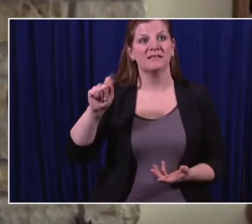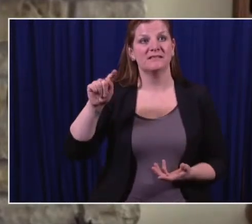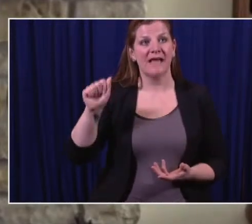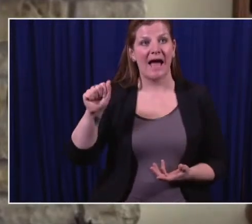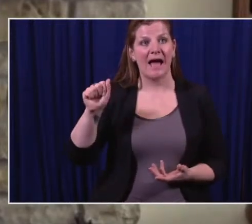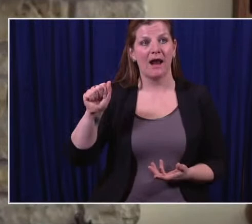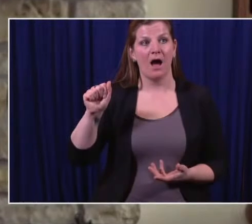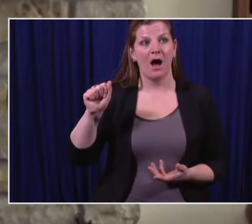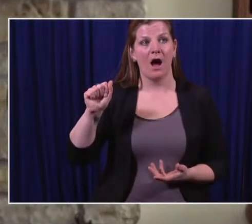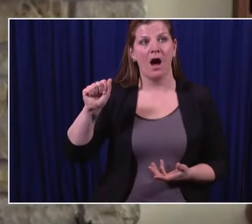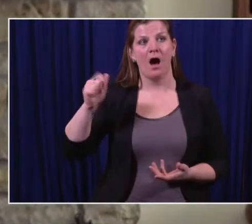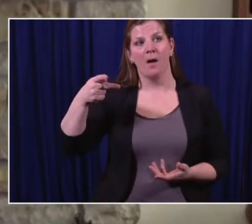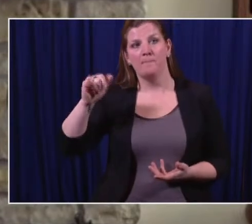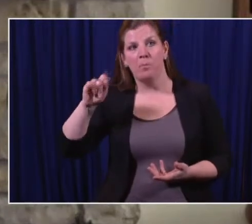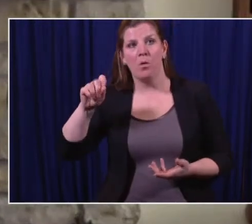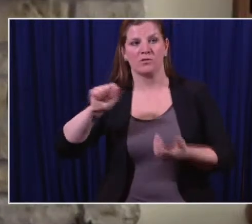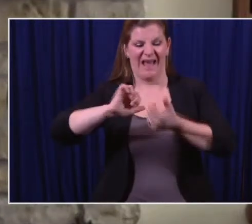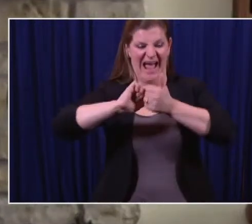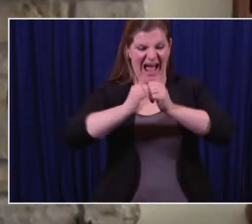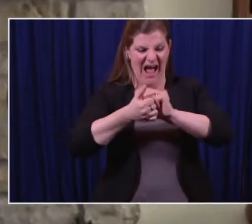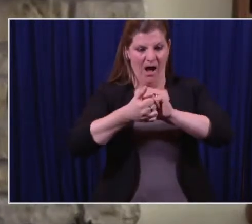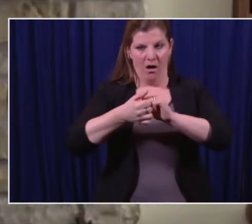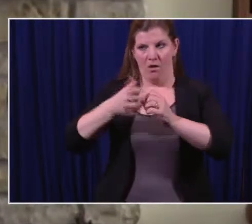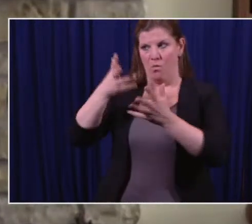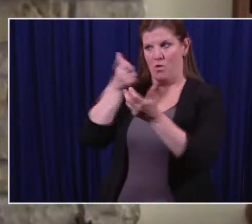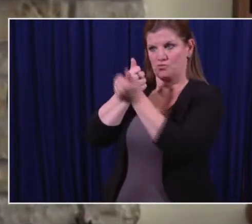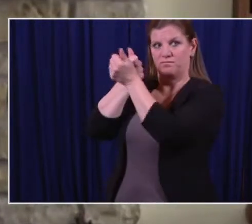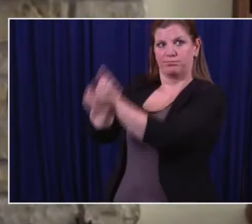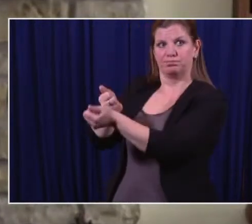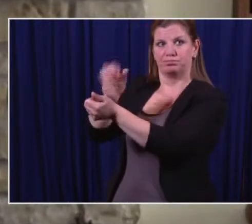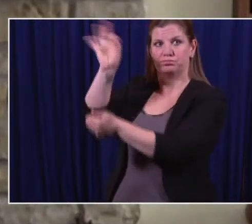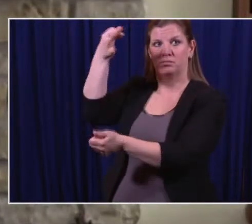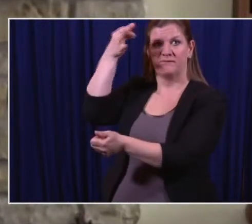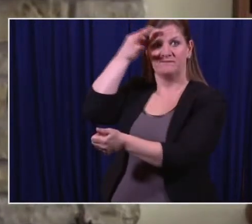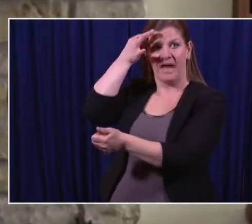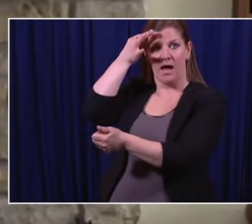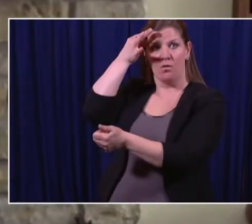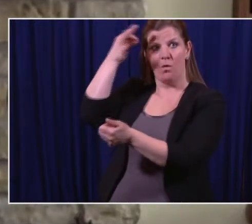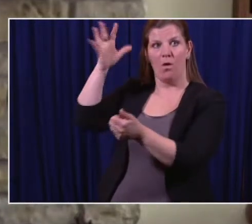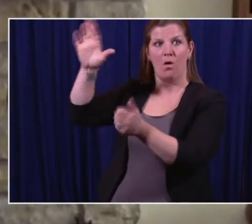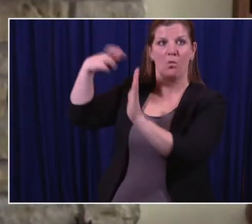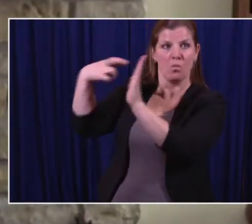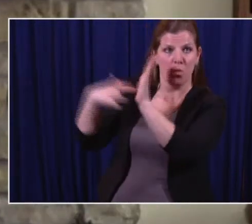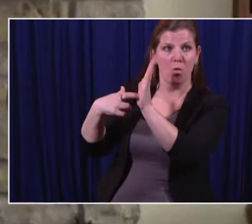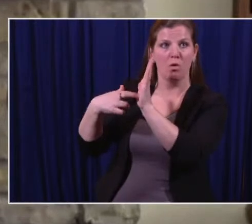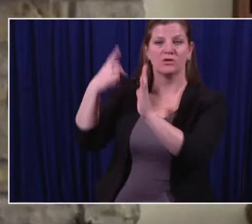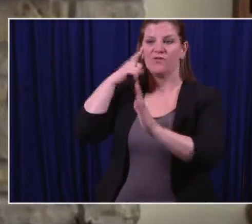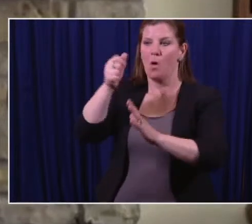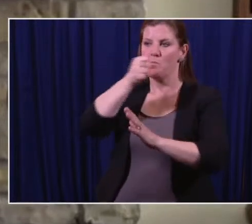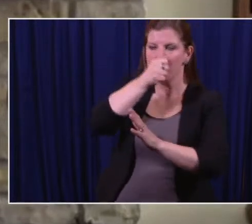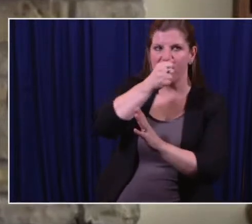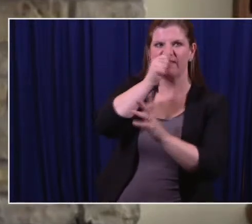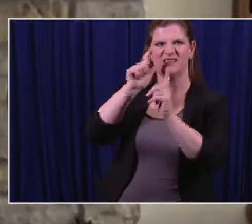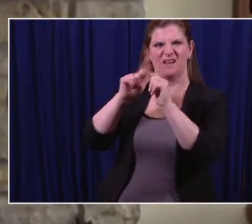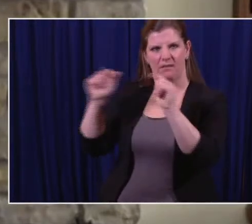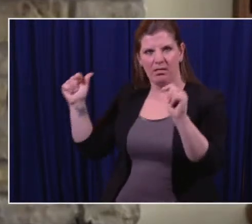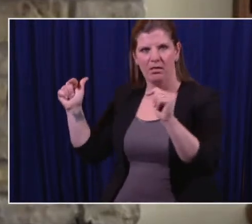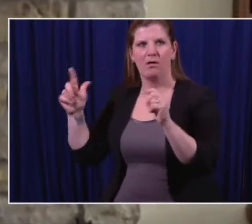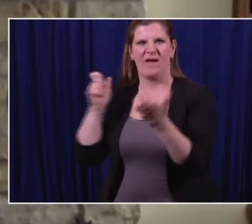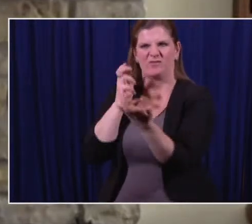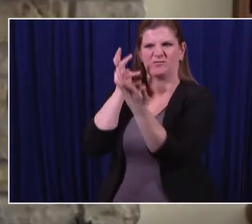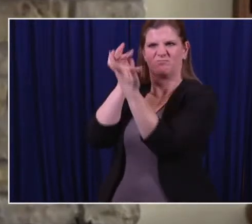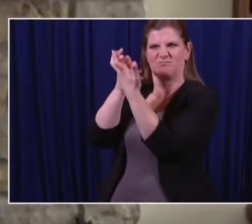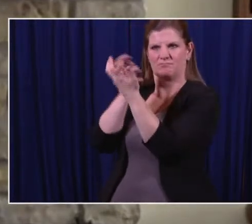through the audit or in order to comply with federal health information privacy laws. This has been a productive